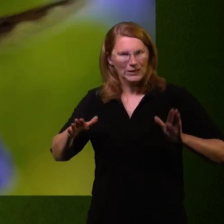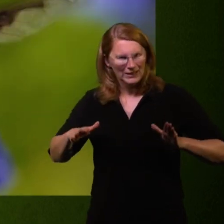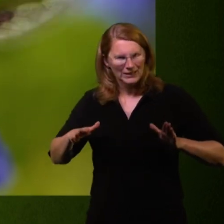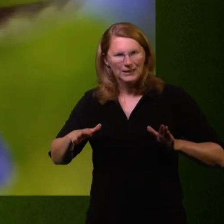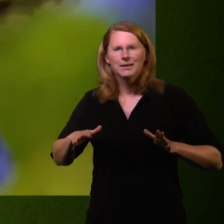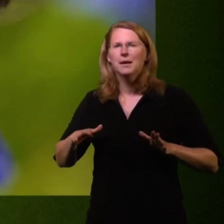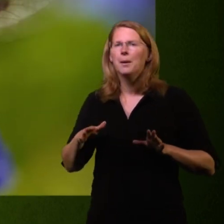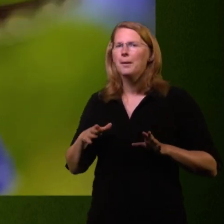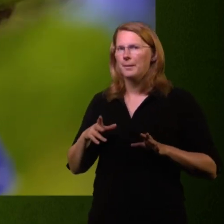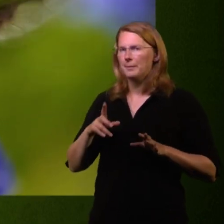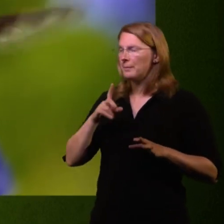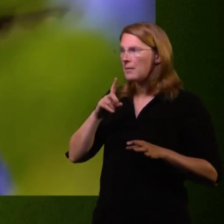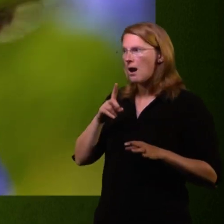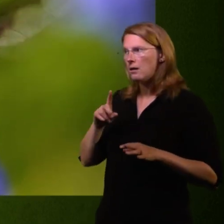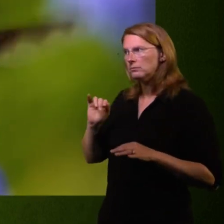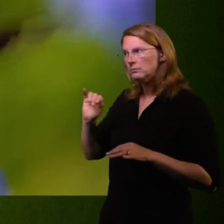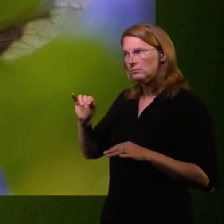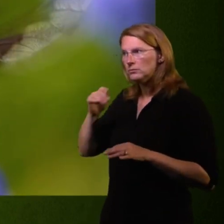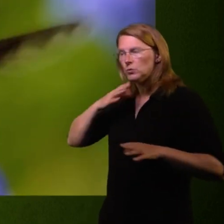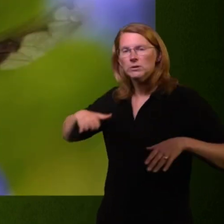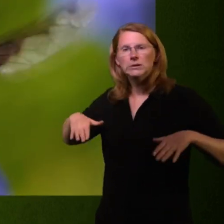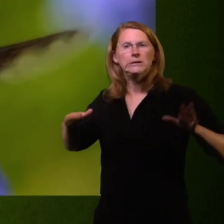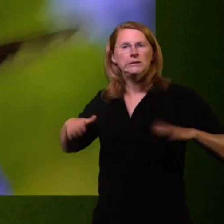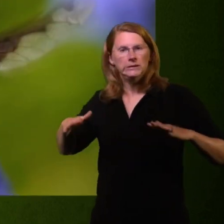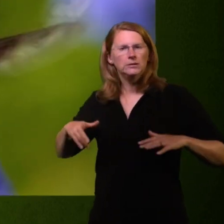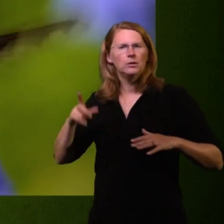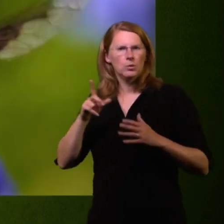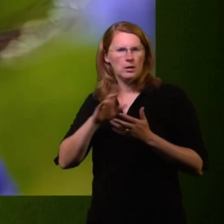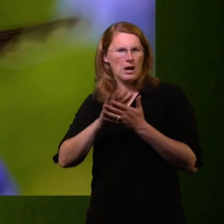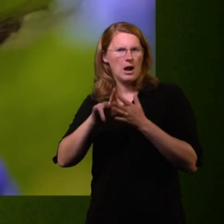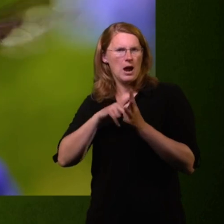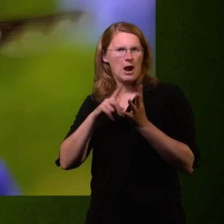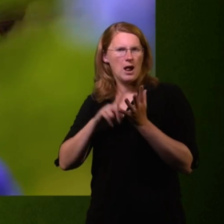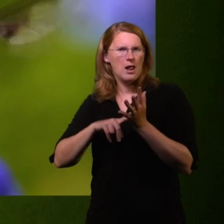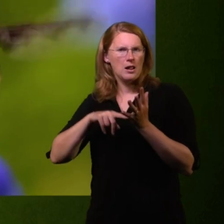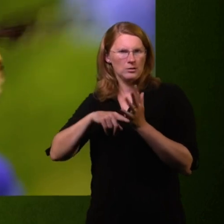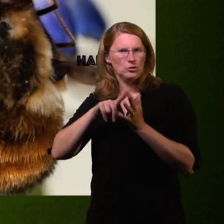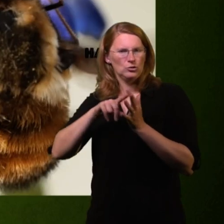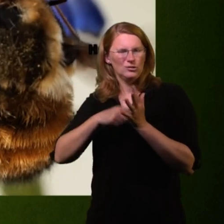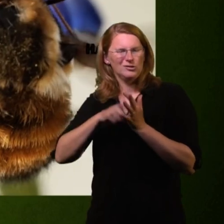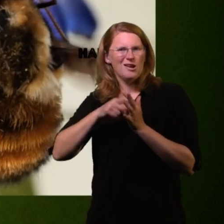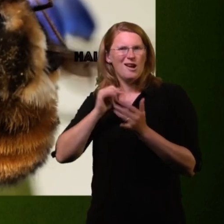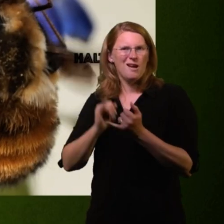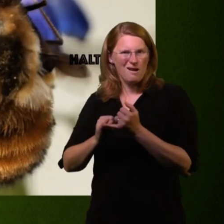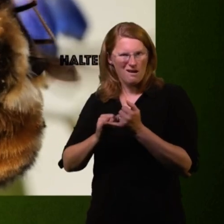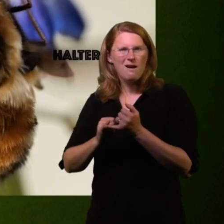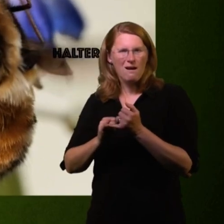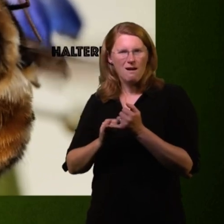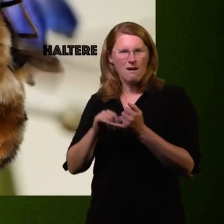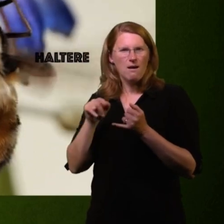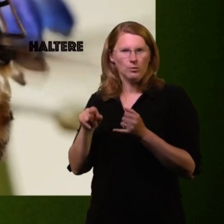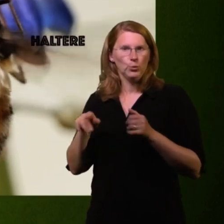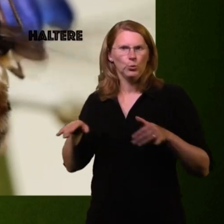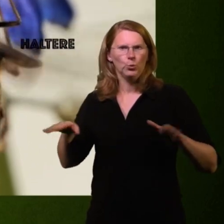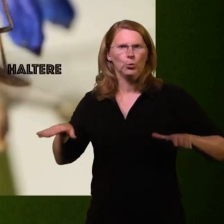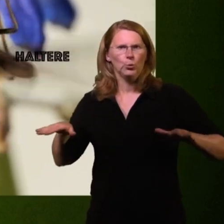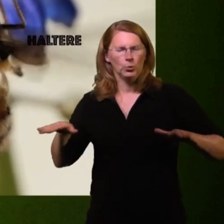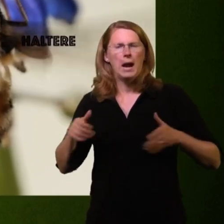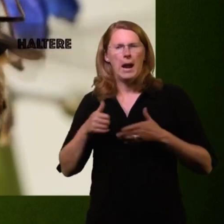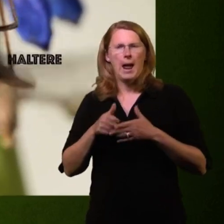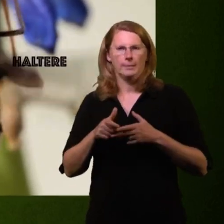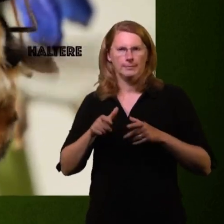Their single pair is backed up by an ingenious mechanism. Little stumps called halteres